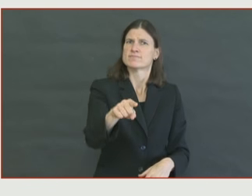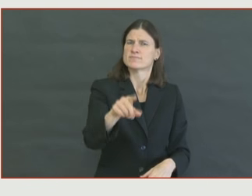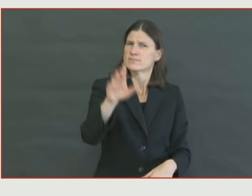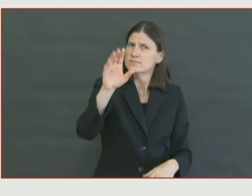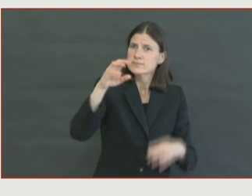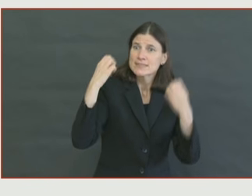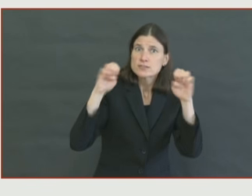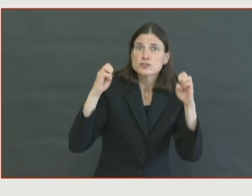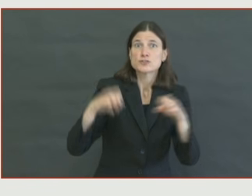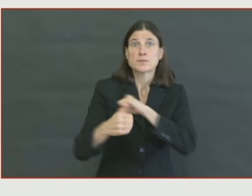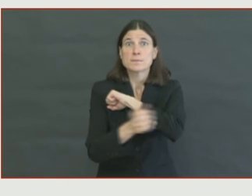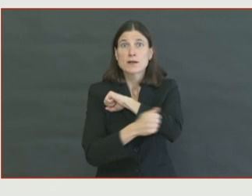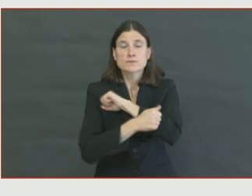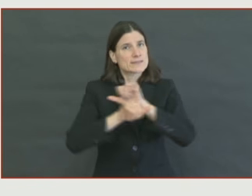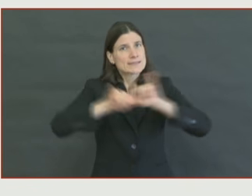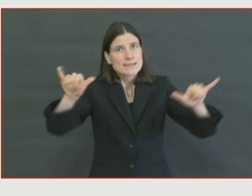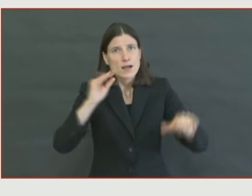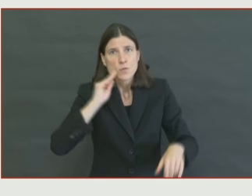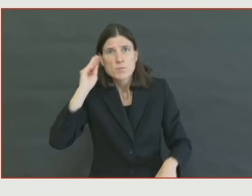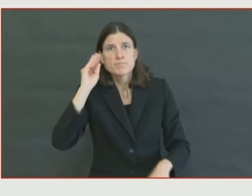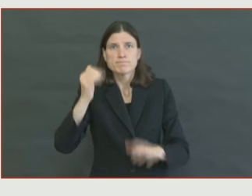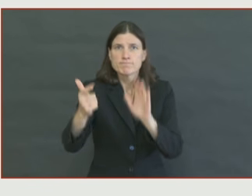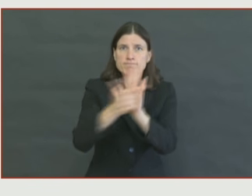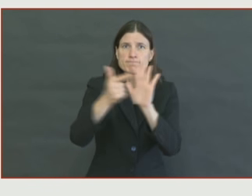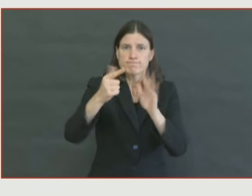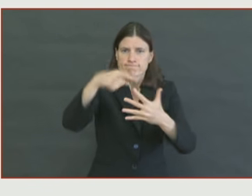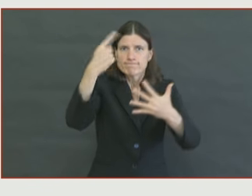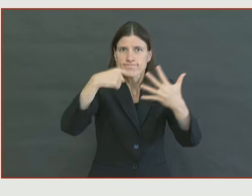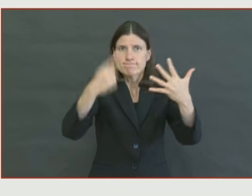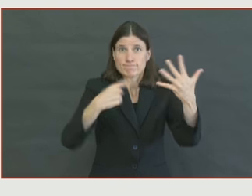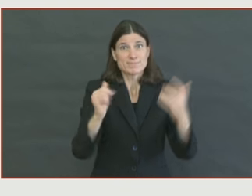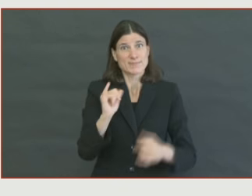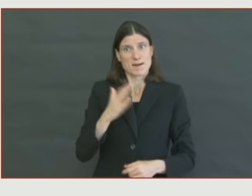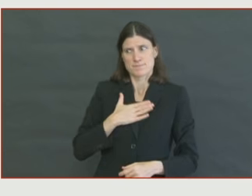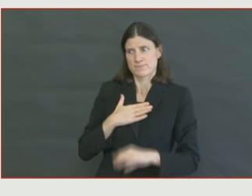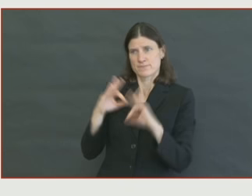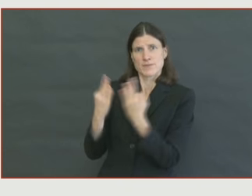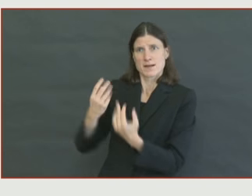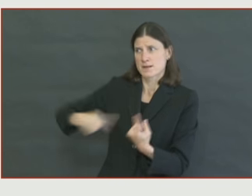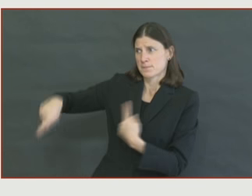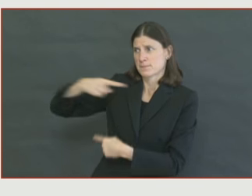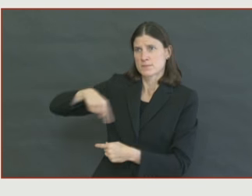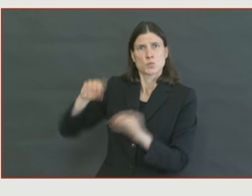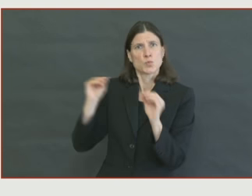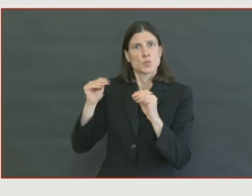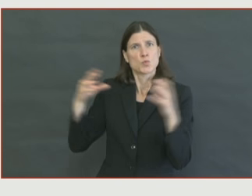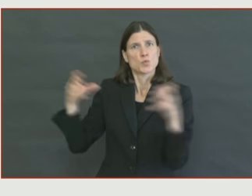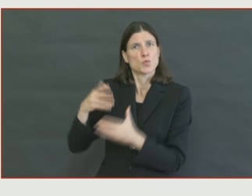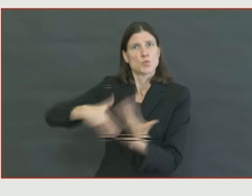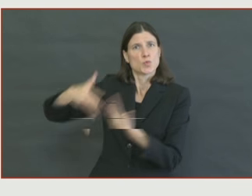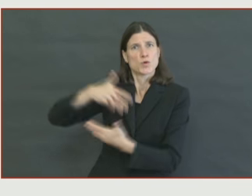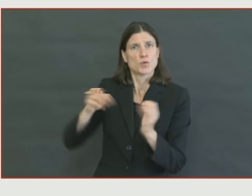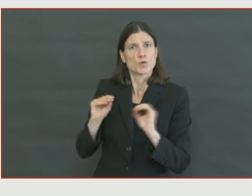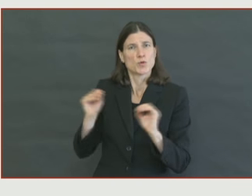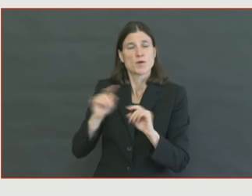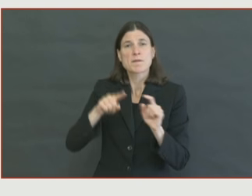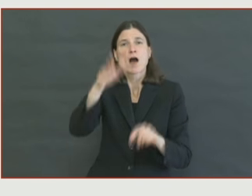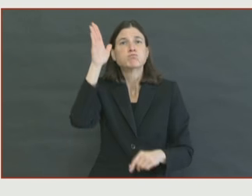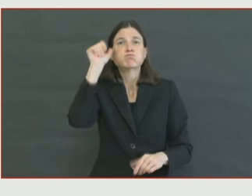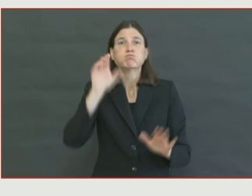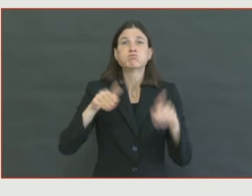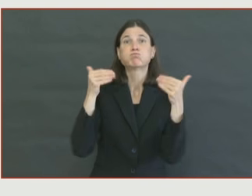get together. It's only 10 people in my family. And as a direct result, we saw an increase